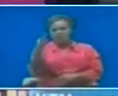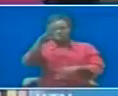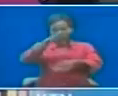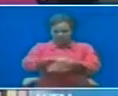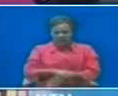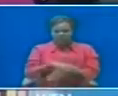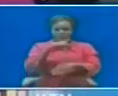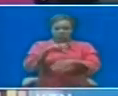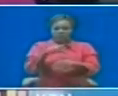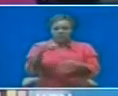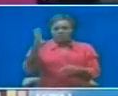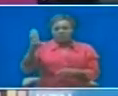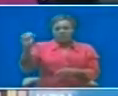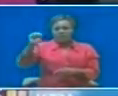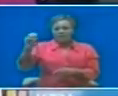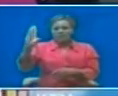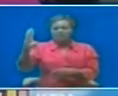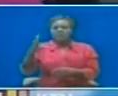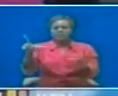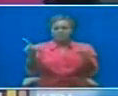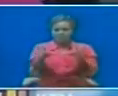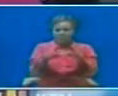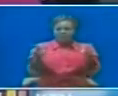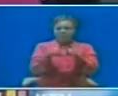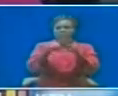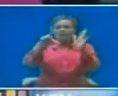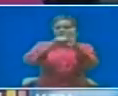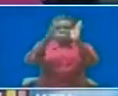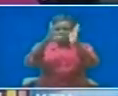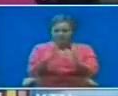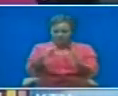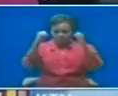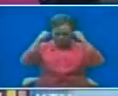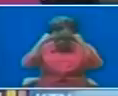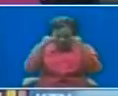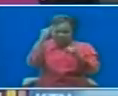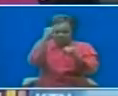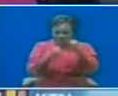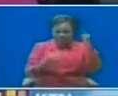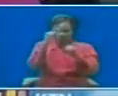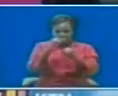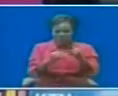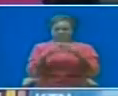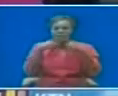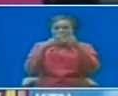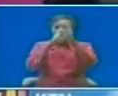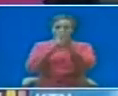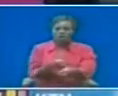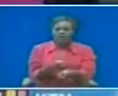at acquiring BSD licenses, even as lawyers get down to studying the finer details of the